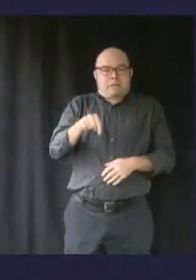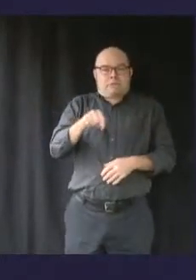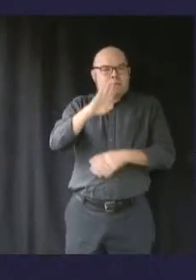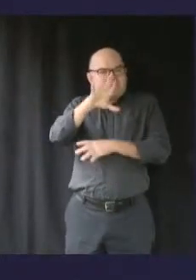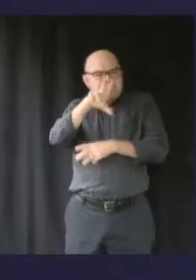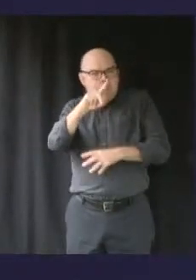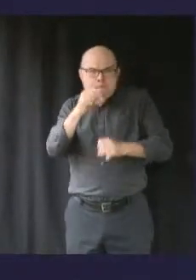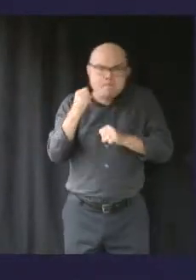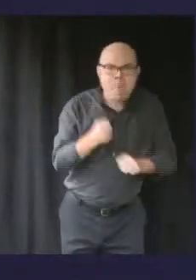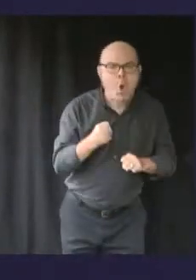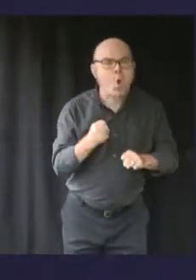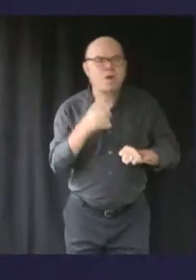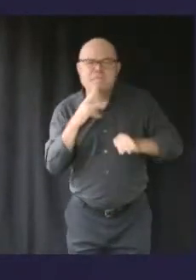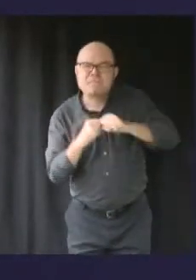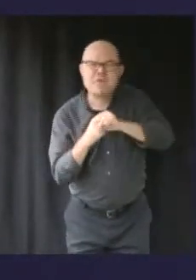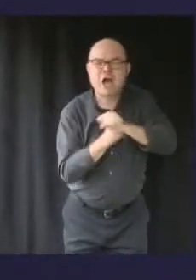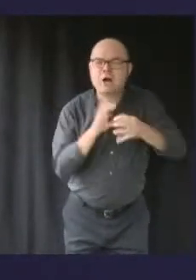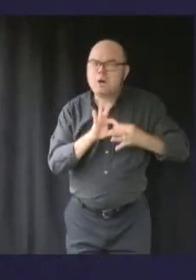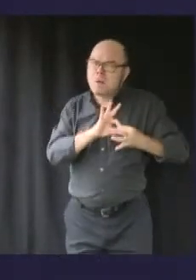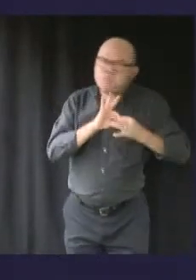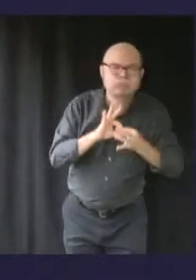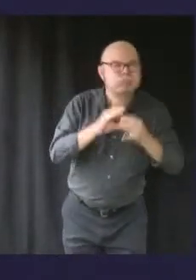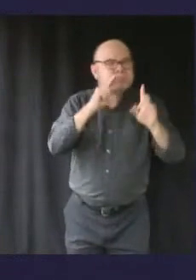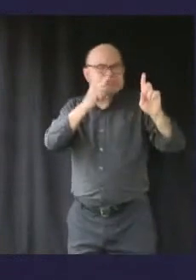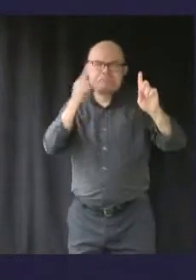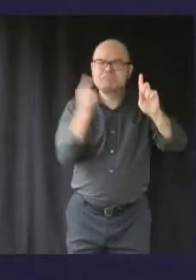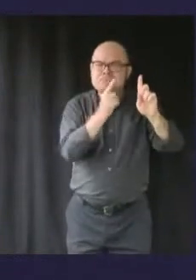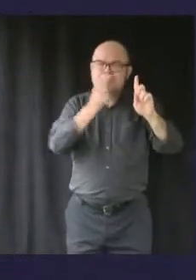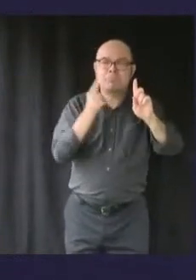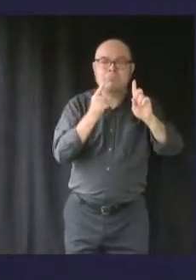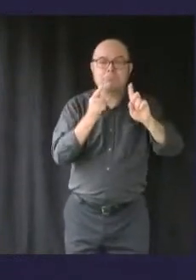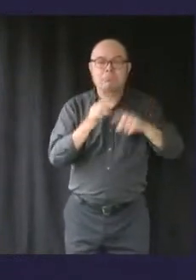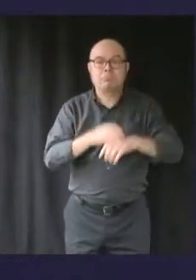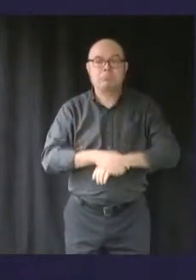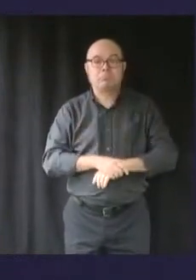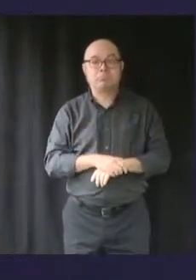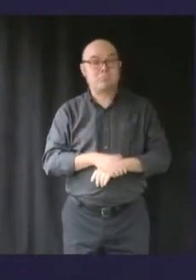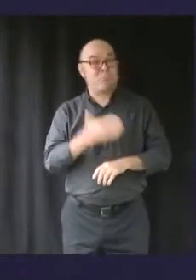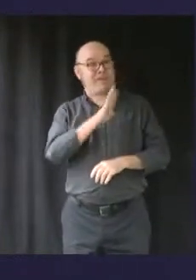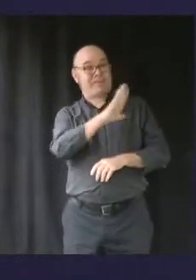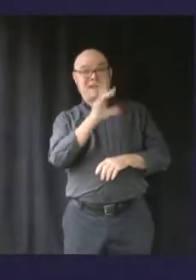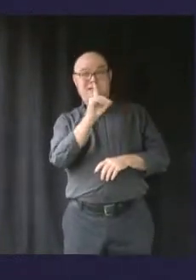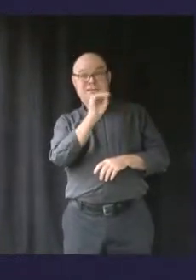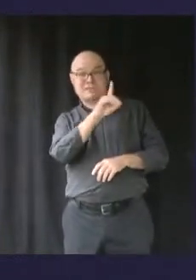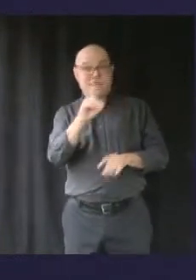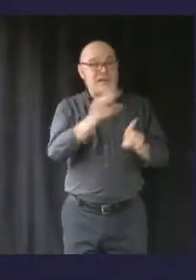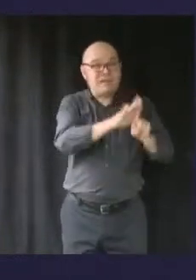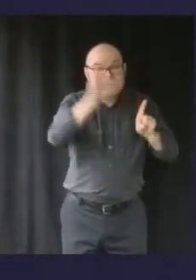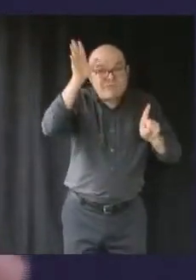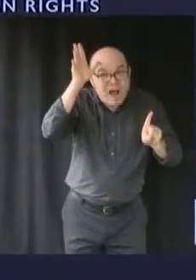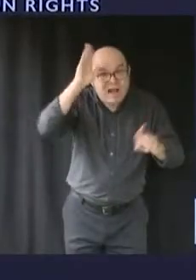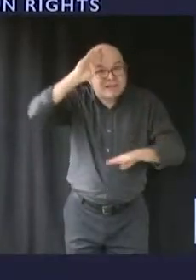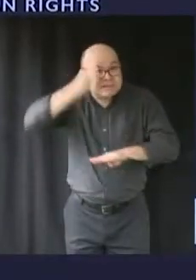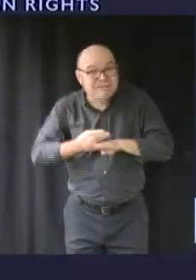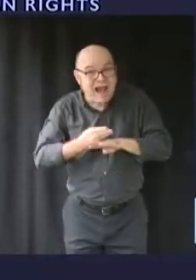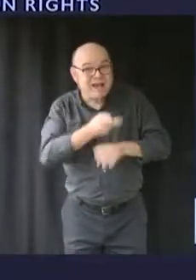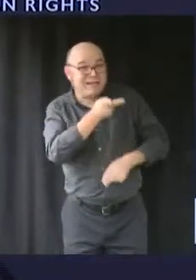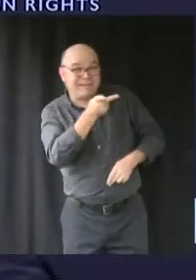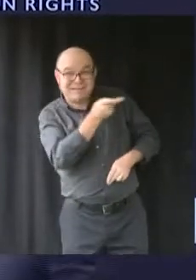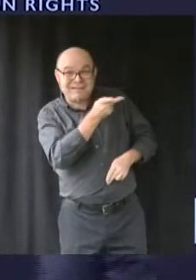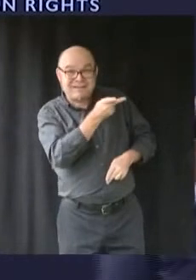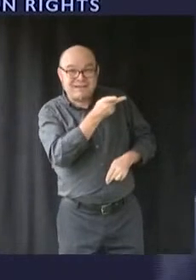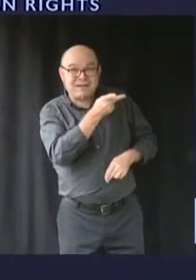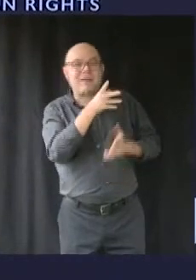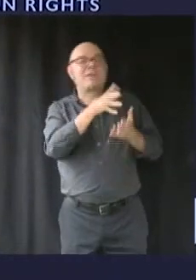those lessons learned by Senator Tom Dodd and his son. Thank you very much for making this day possible.